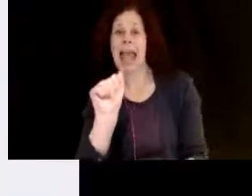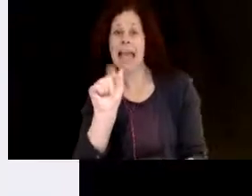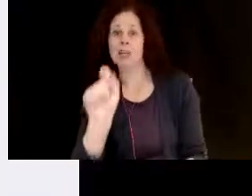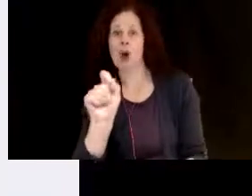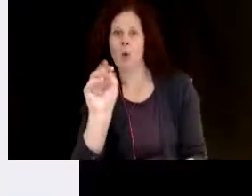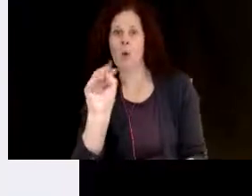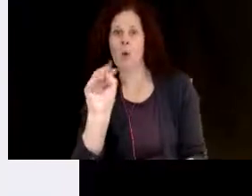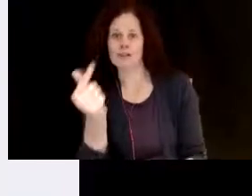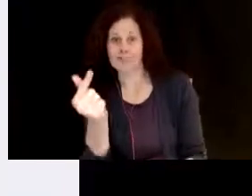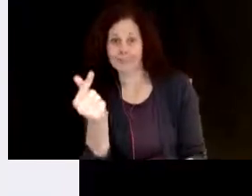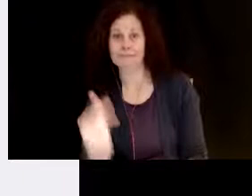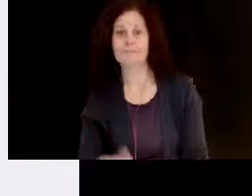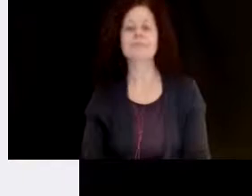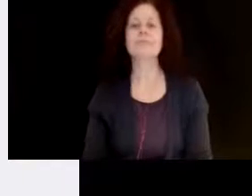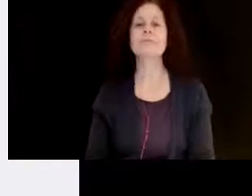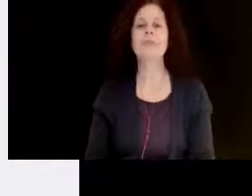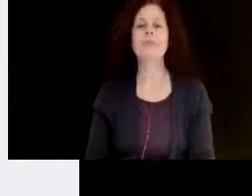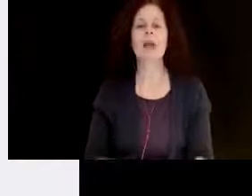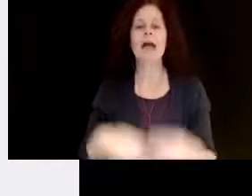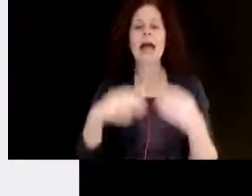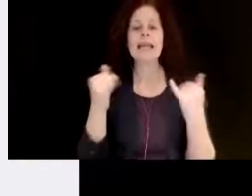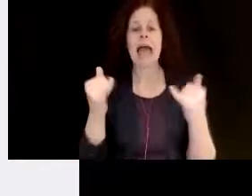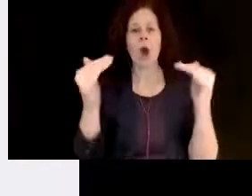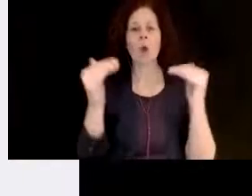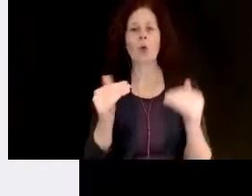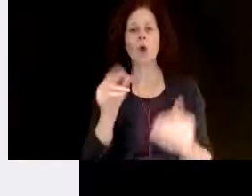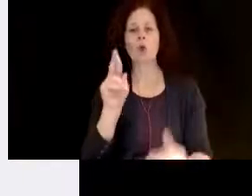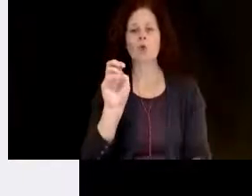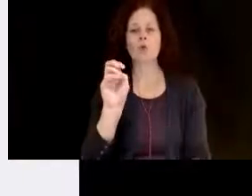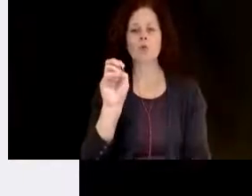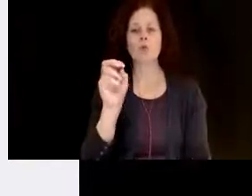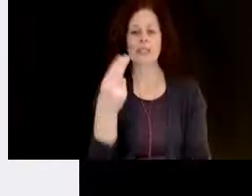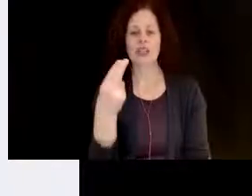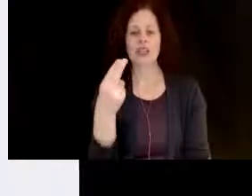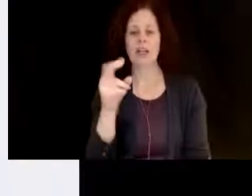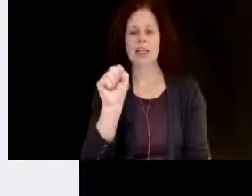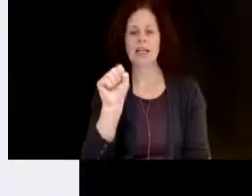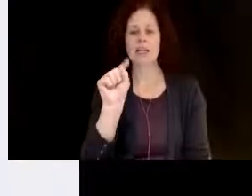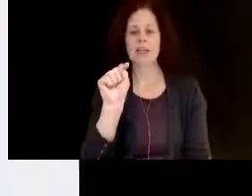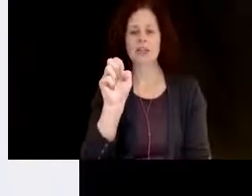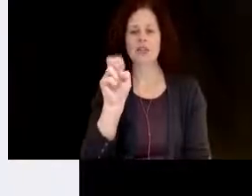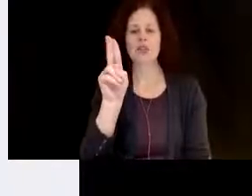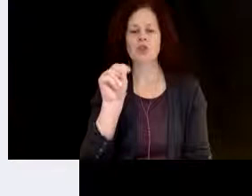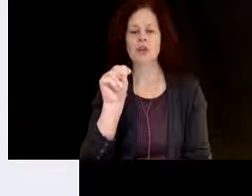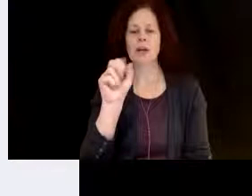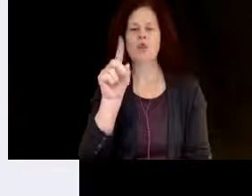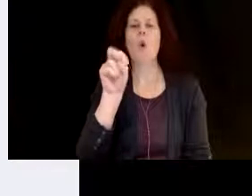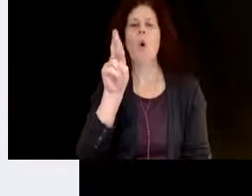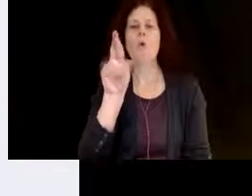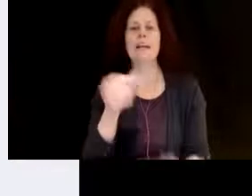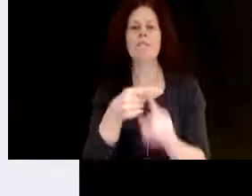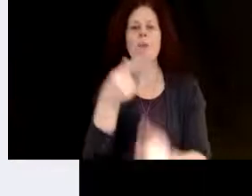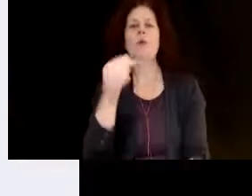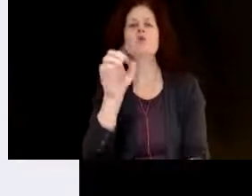www.adata.org. Now we'll move on to a presentation from Rich Turnadore at the Great Plains ADA Center.